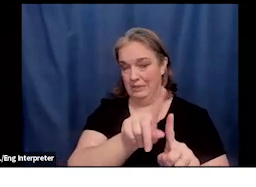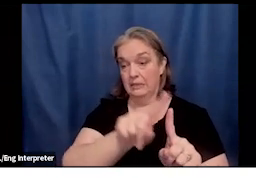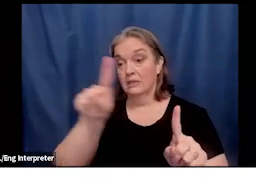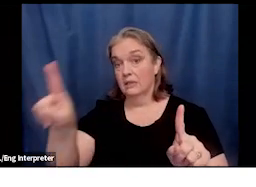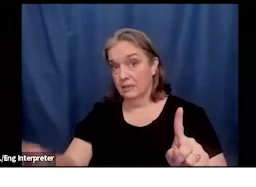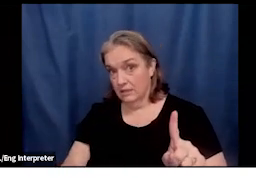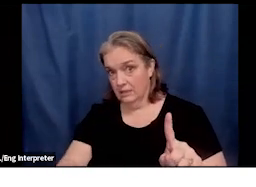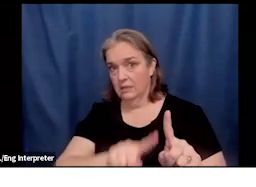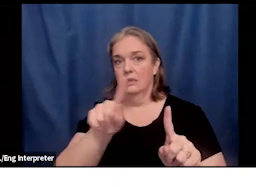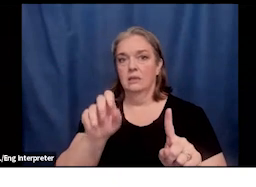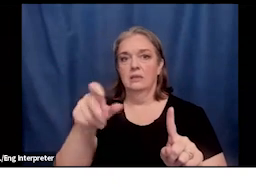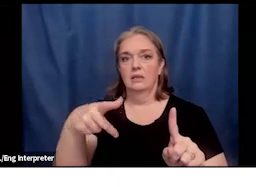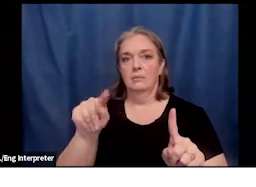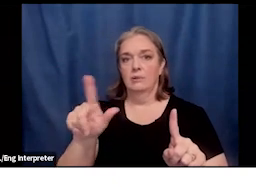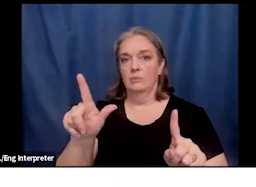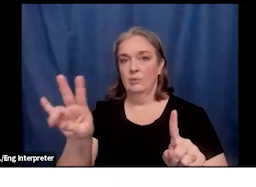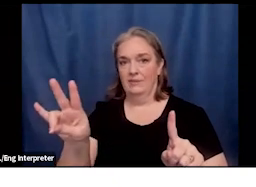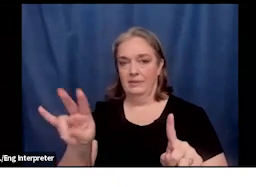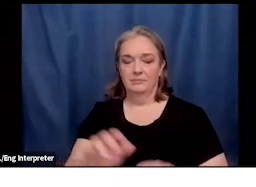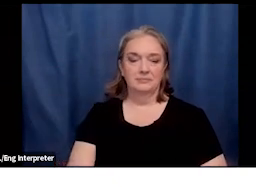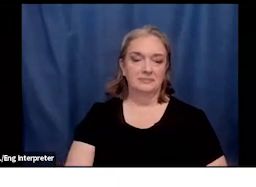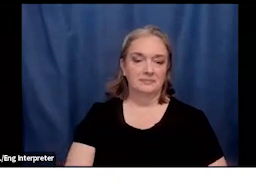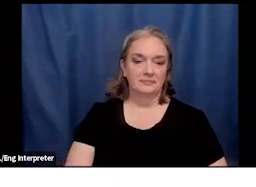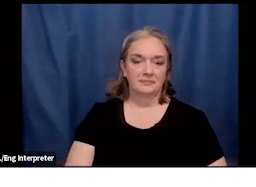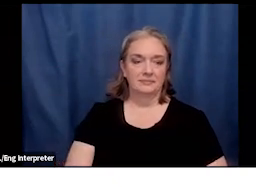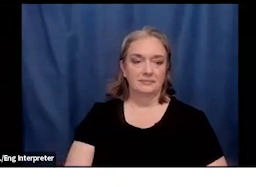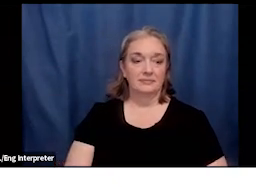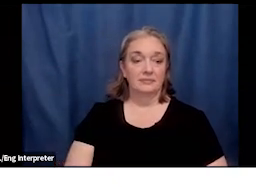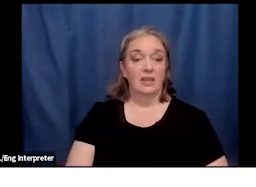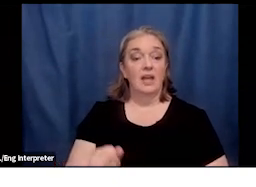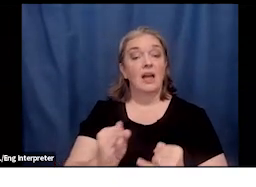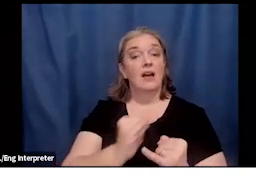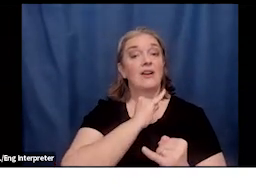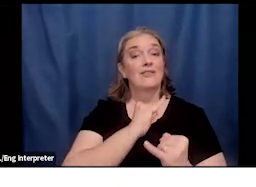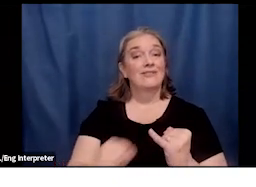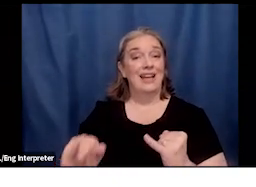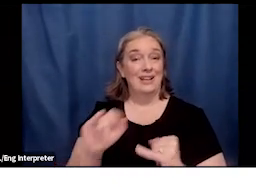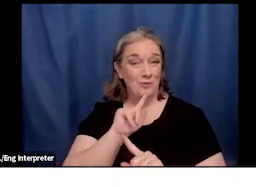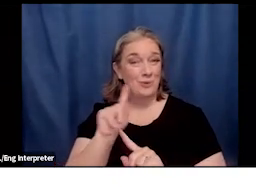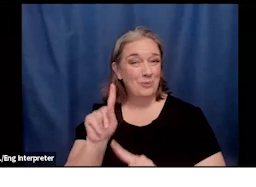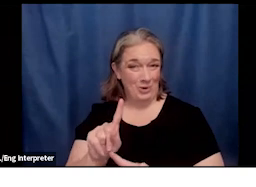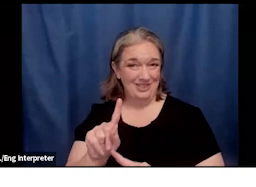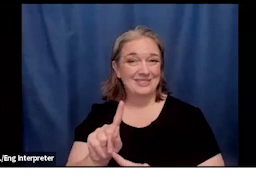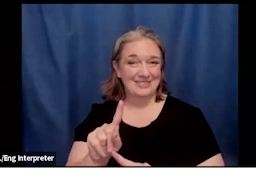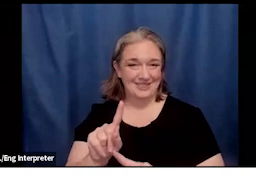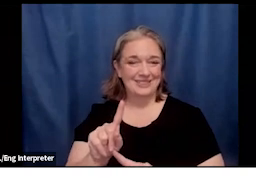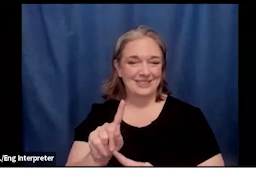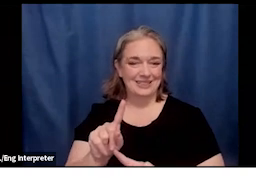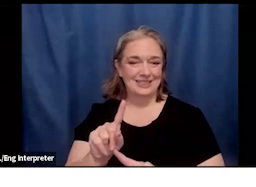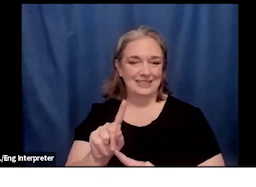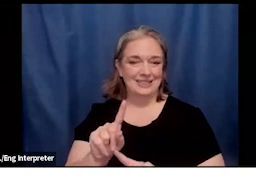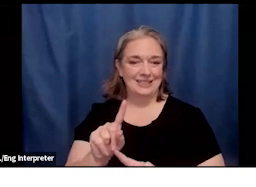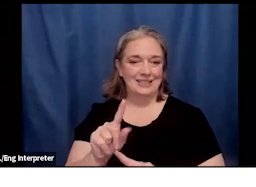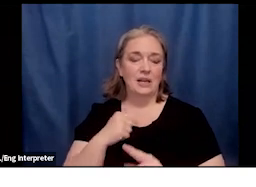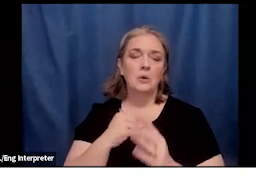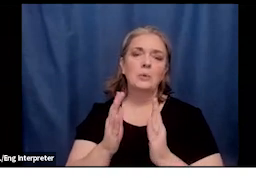September 2027. And then there is a final report. So there's an element of reporting out with this grant. And we ask